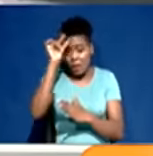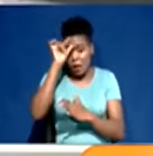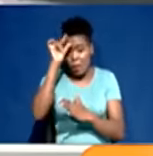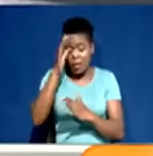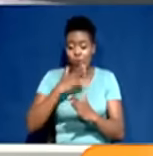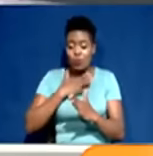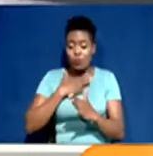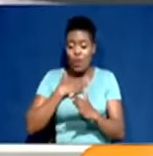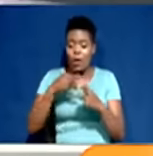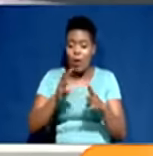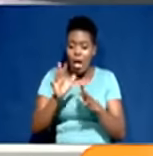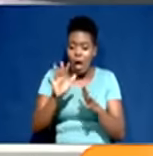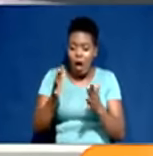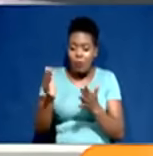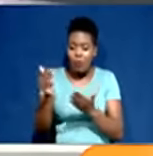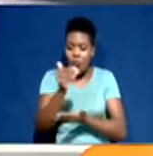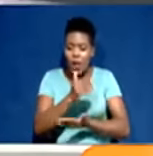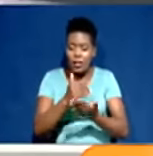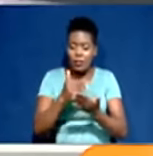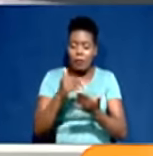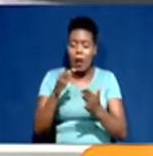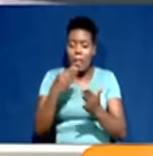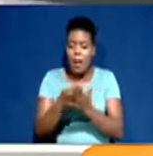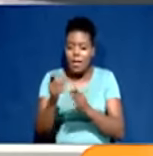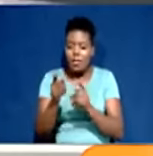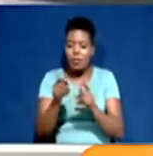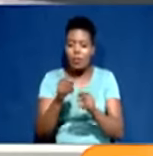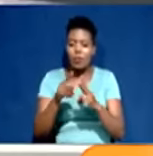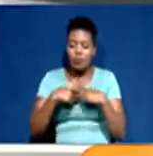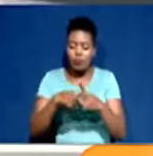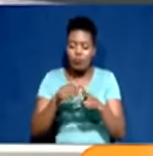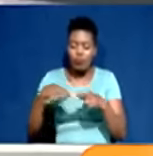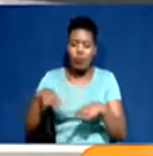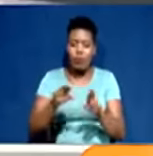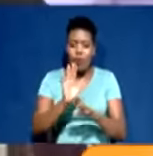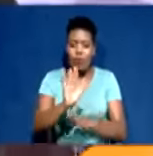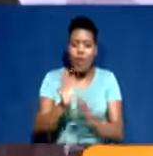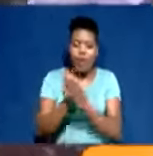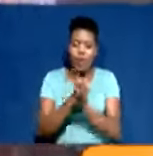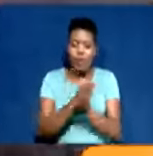more sustainable ways to fund the cost of maintaining roads. Jasmine Wamboi reports.